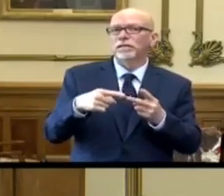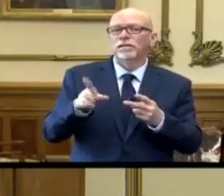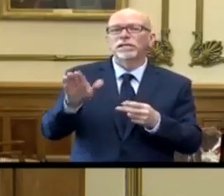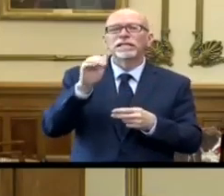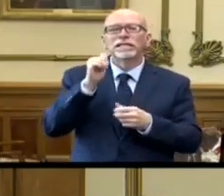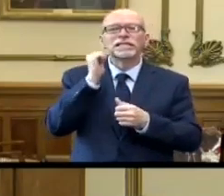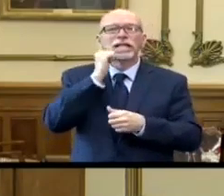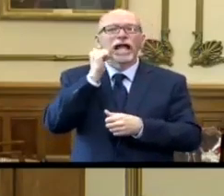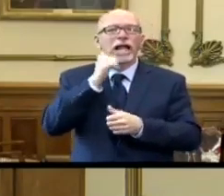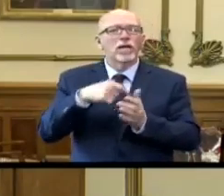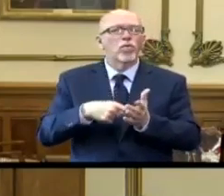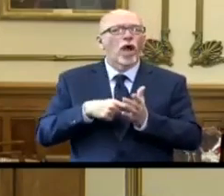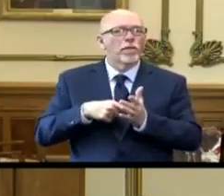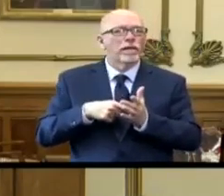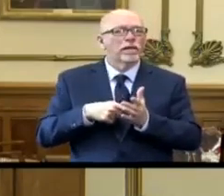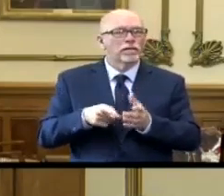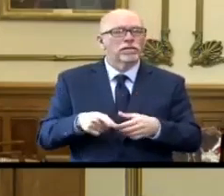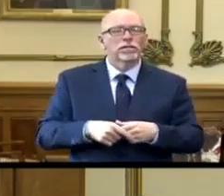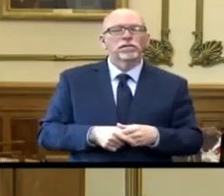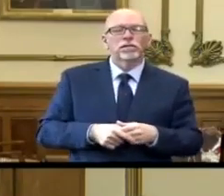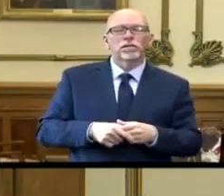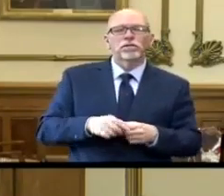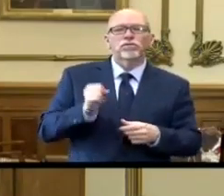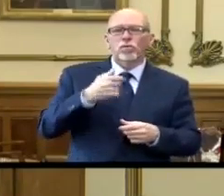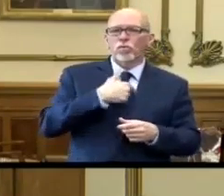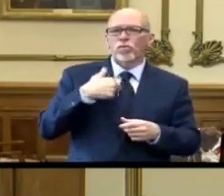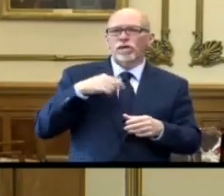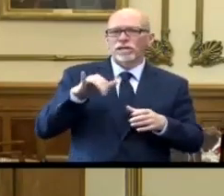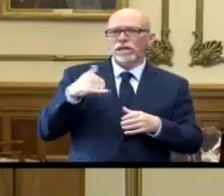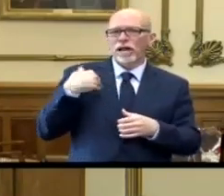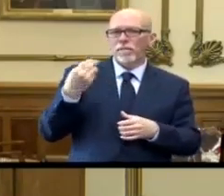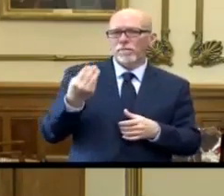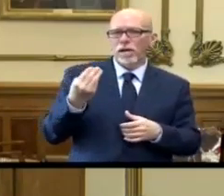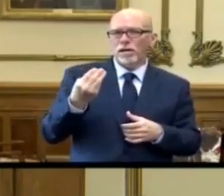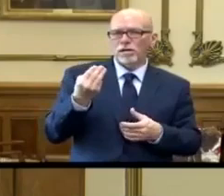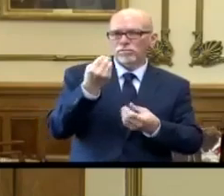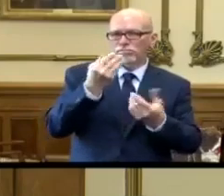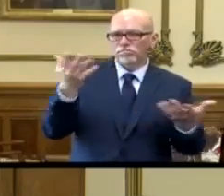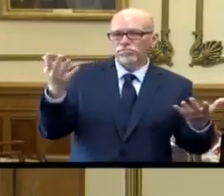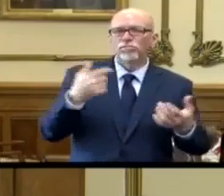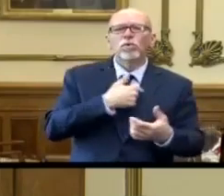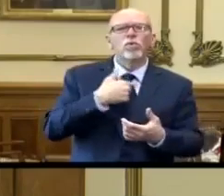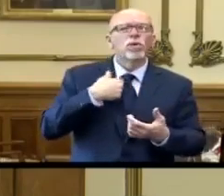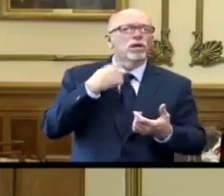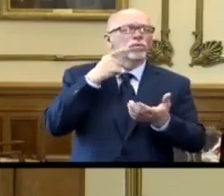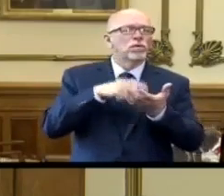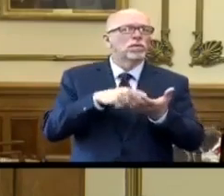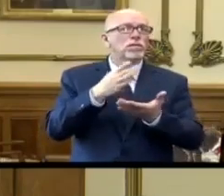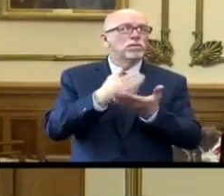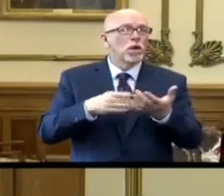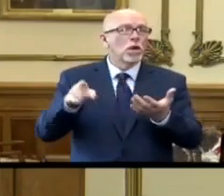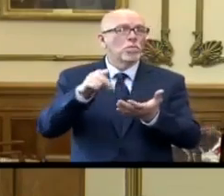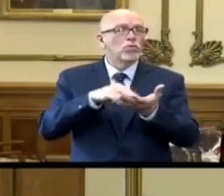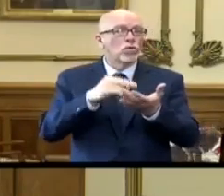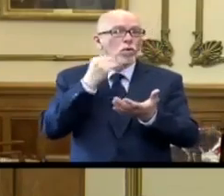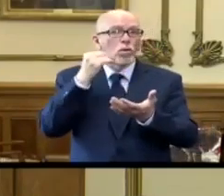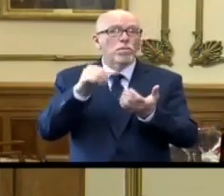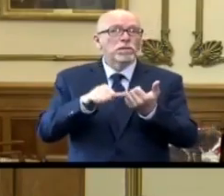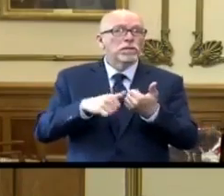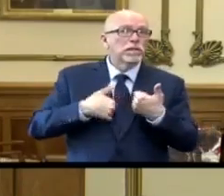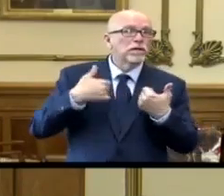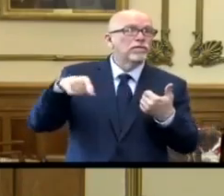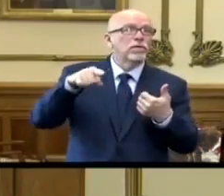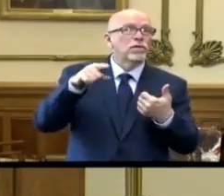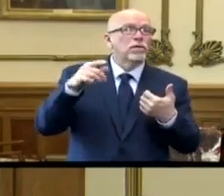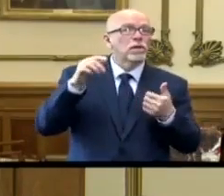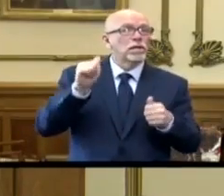daily requirement part of that. So we did that on Monday, and we recognize that for some long-term care facilities to